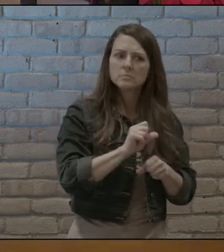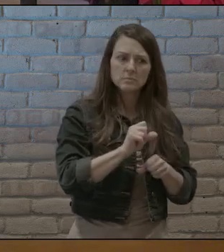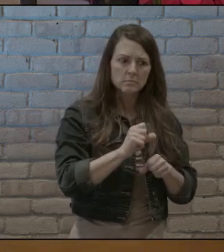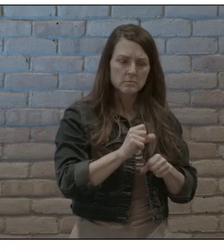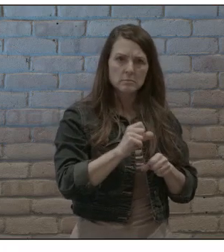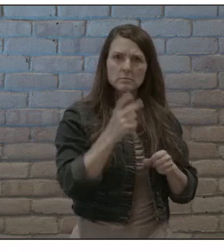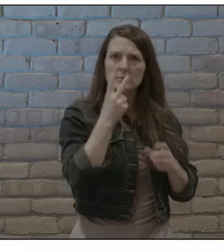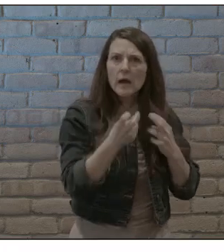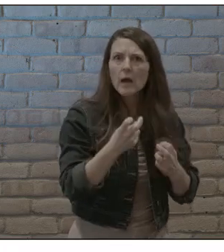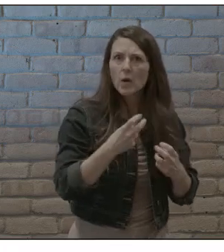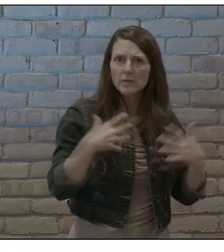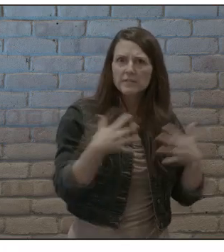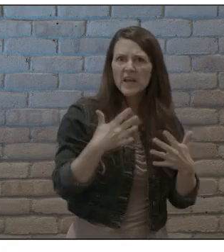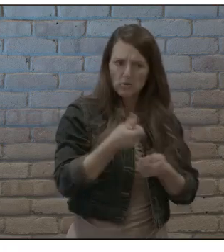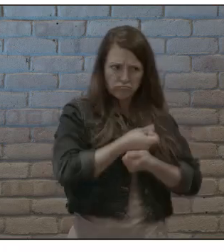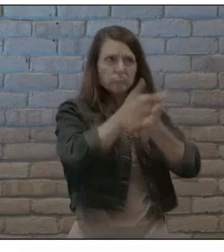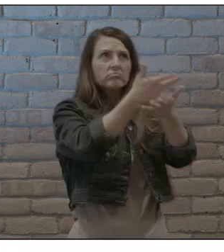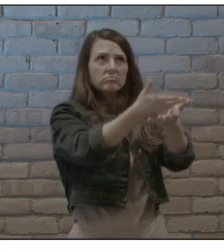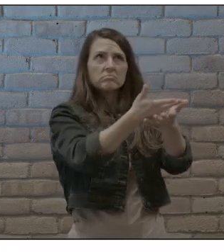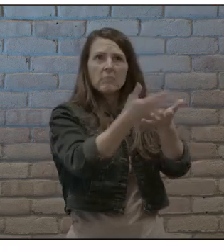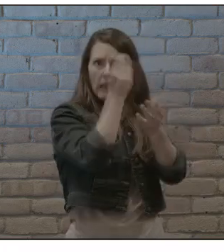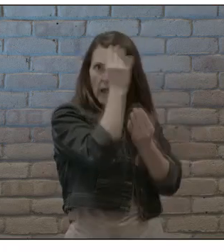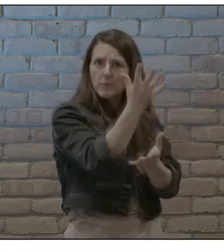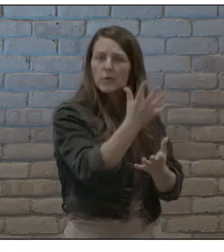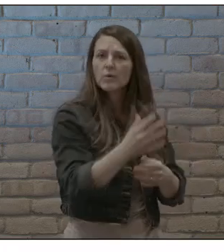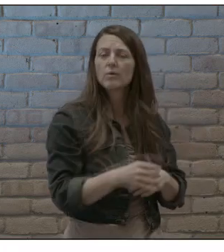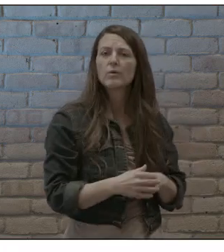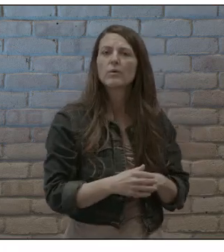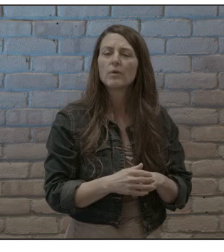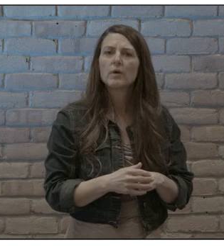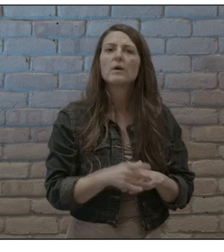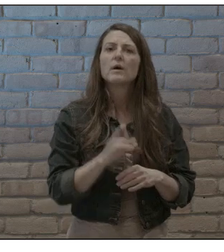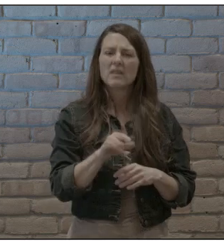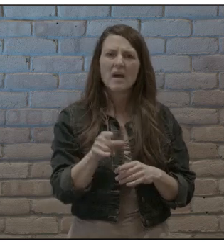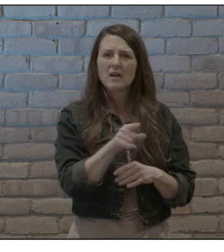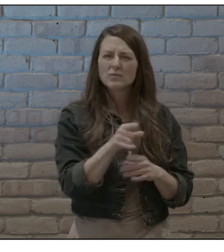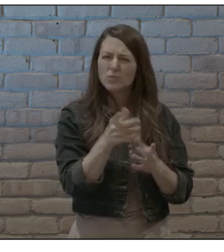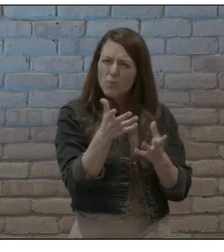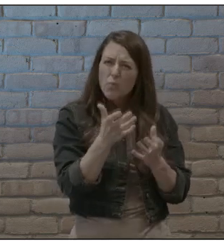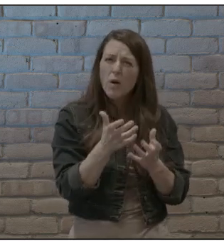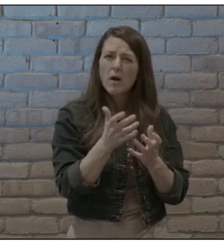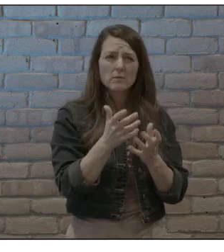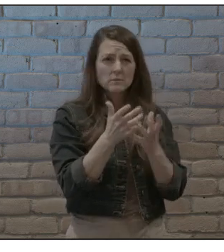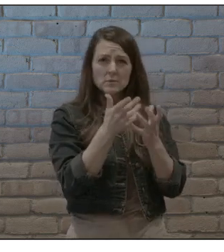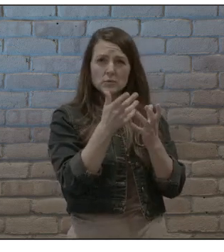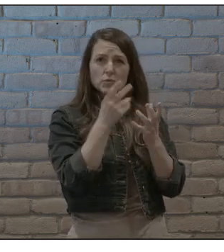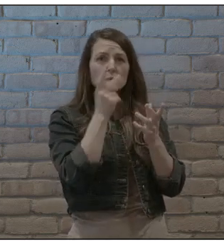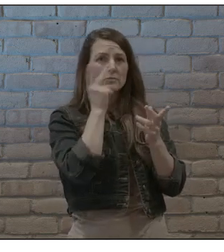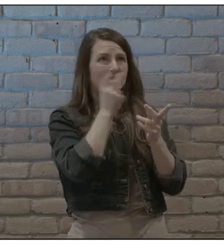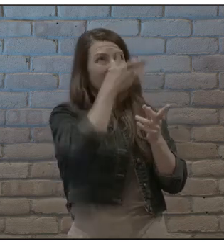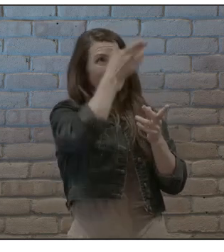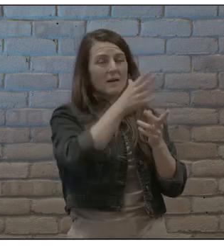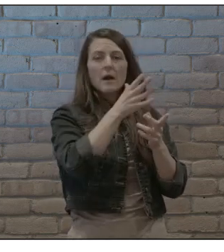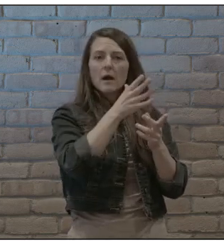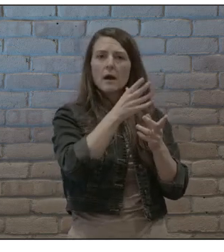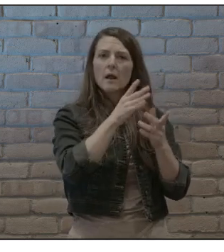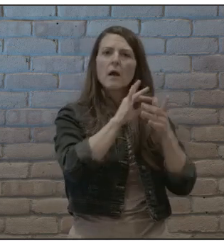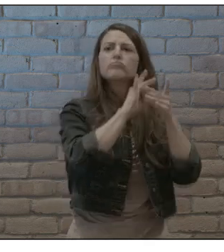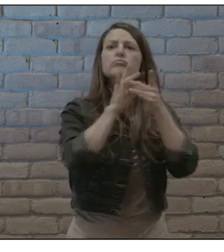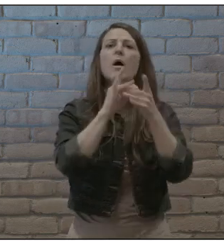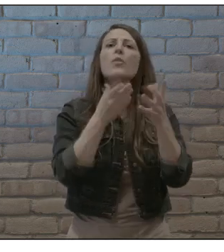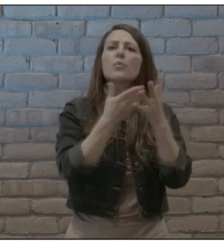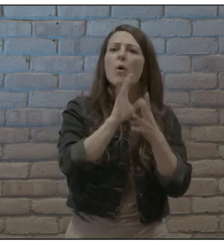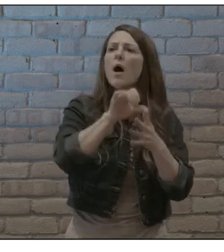fears. That it comes seeking God in community by doing it with other disciples of Jesus, that we